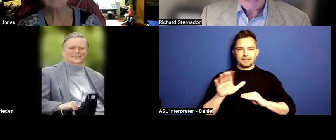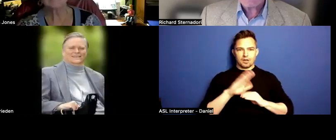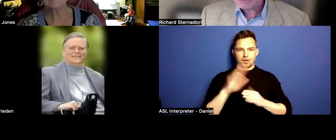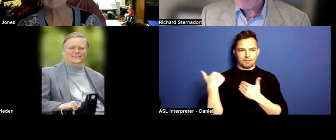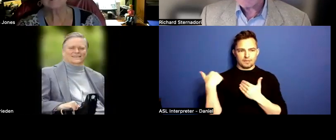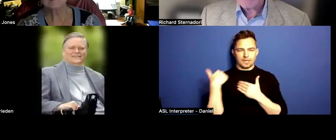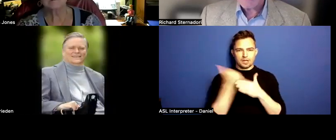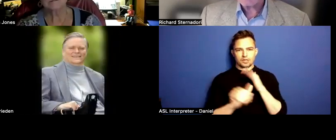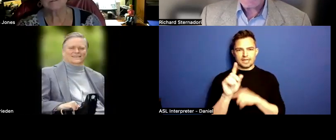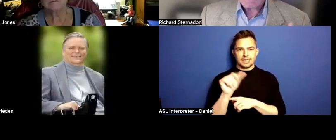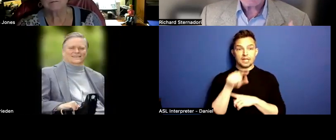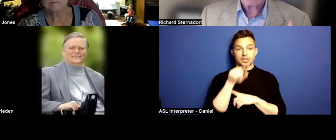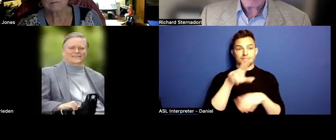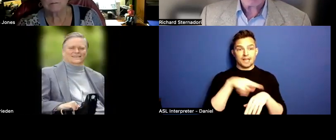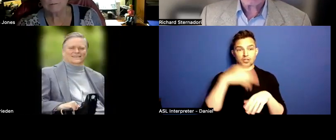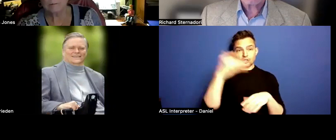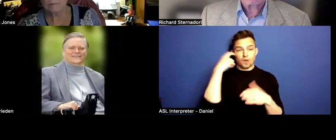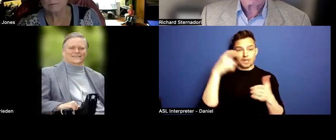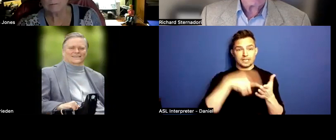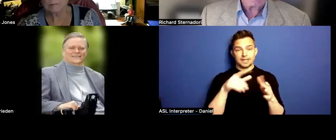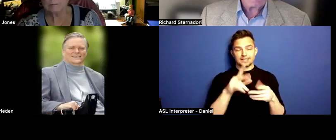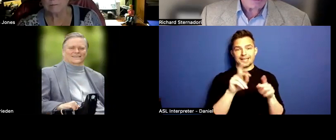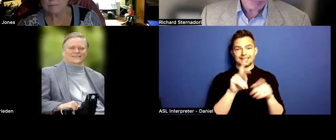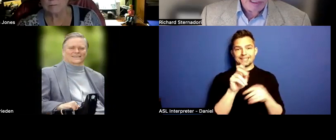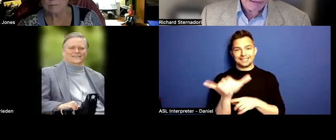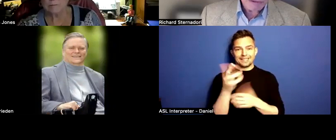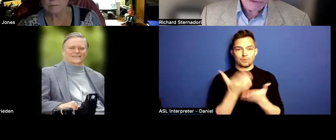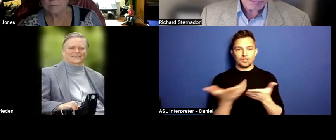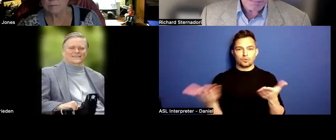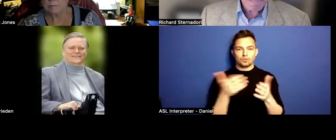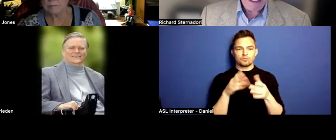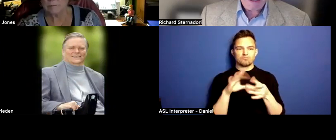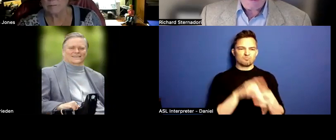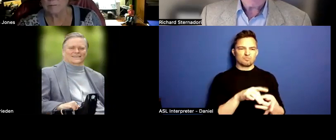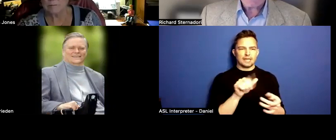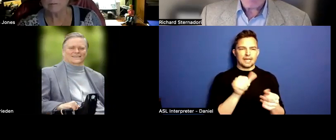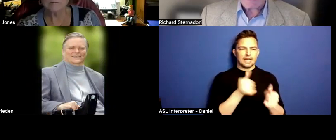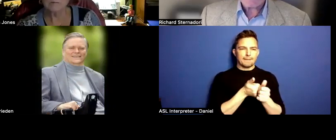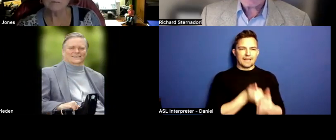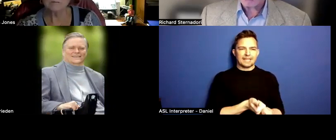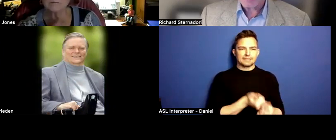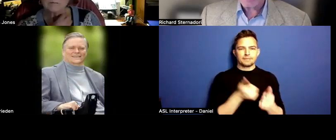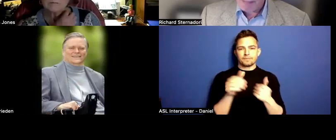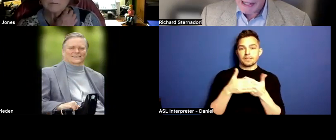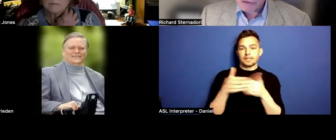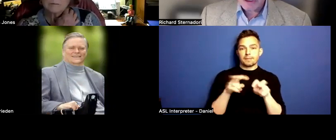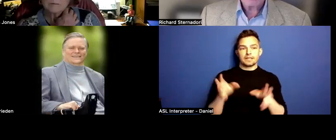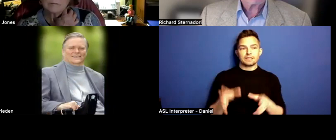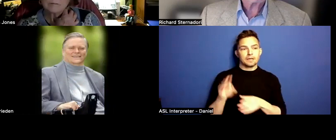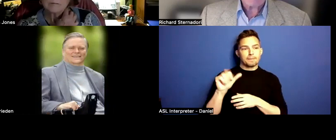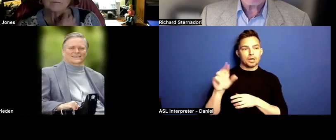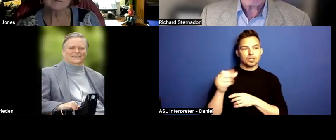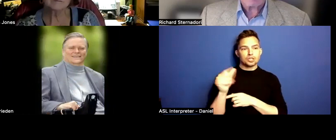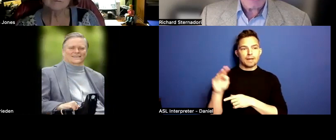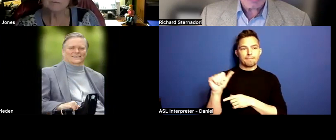is nationally recognized as a key resource regarding ADA compliance. And our next panelist is Marsha Mazz, who